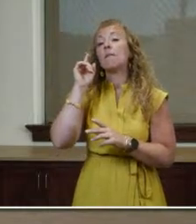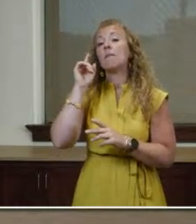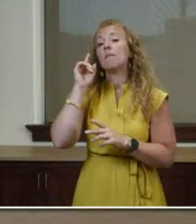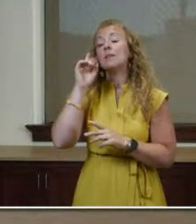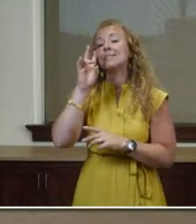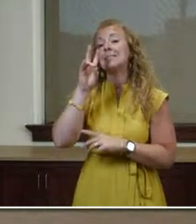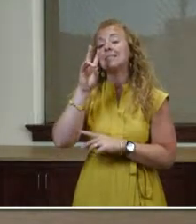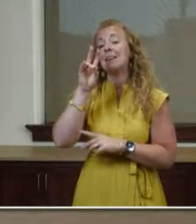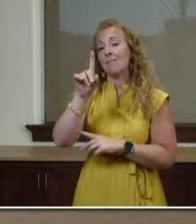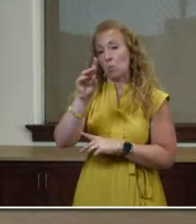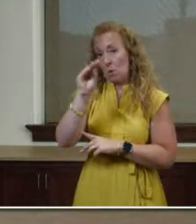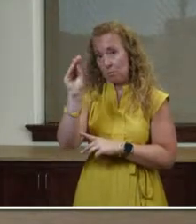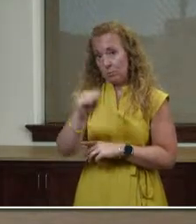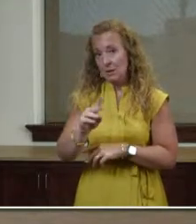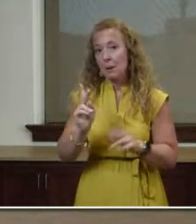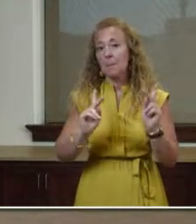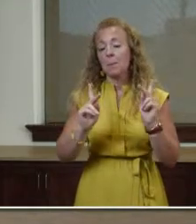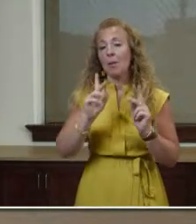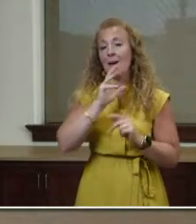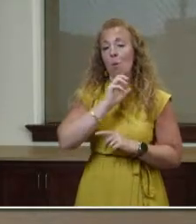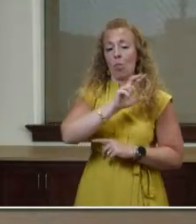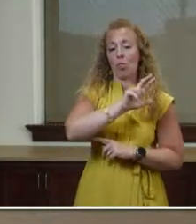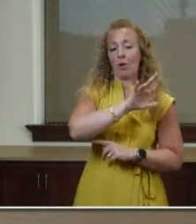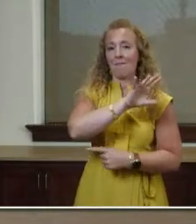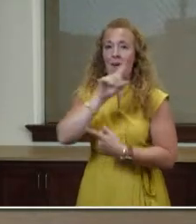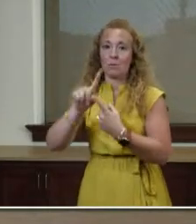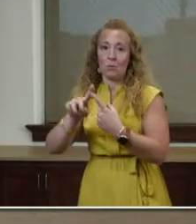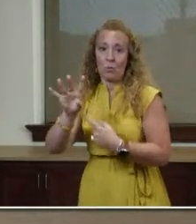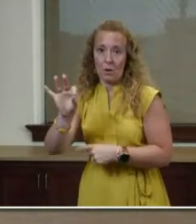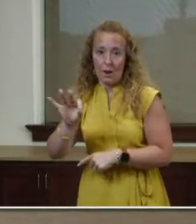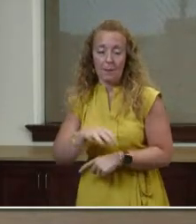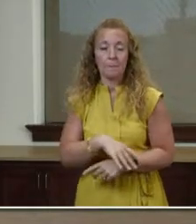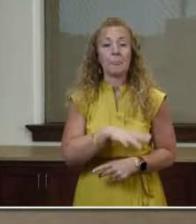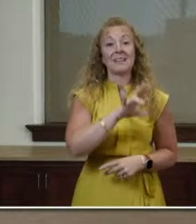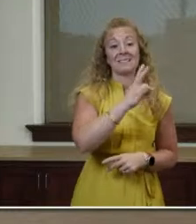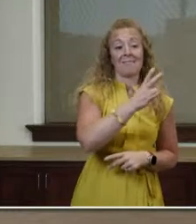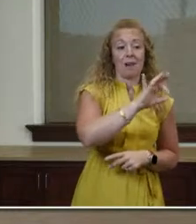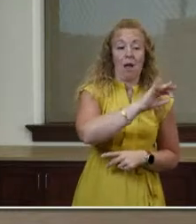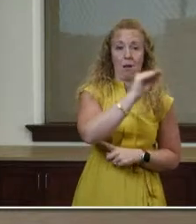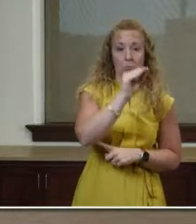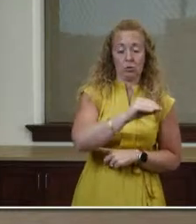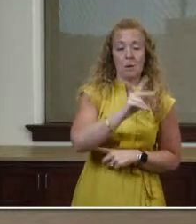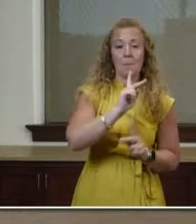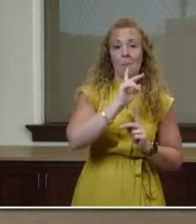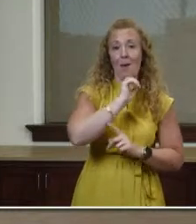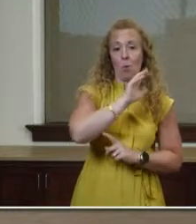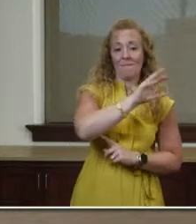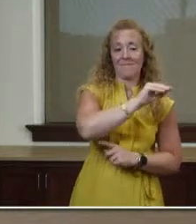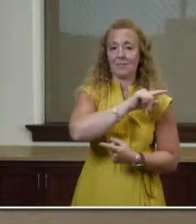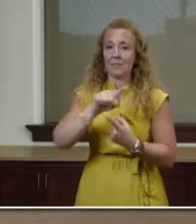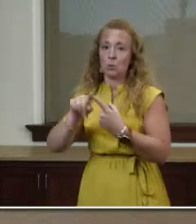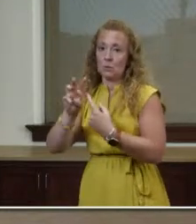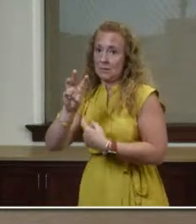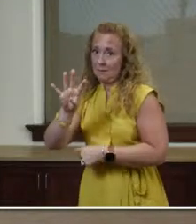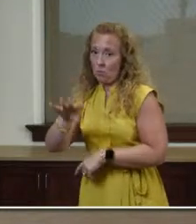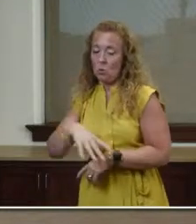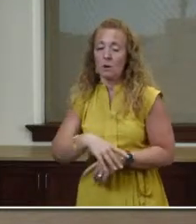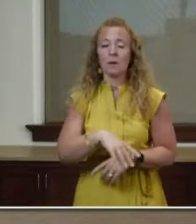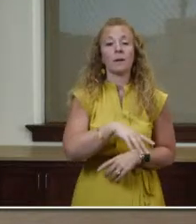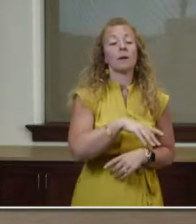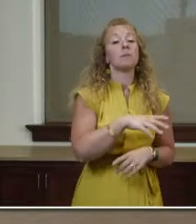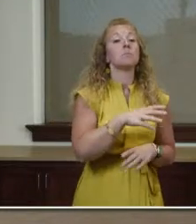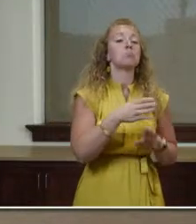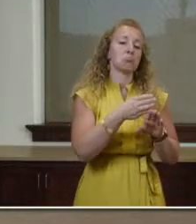rate of 71% for people 35 to 49, 79% for people 50 to 64, and